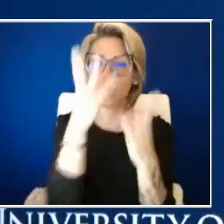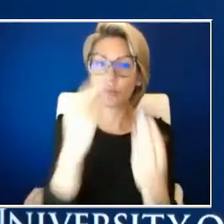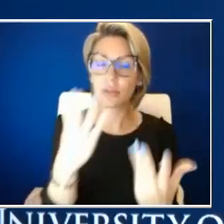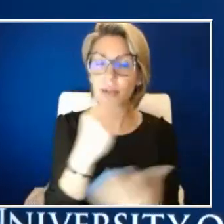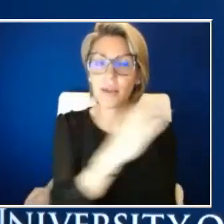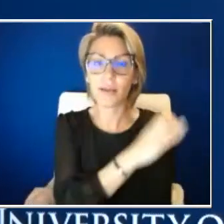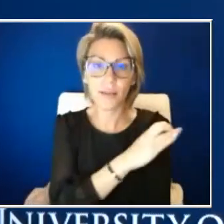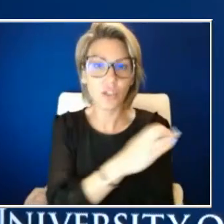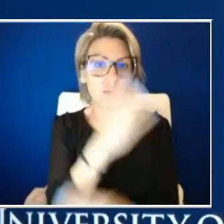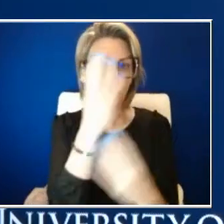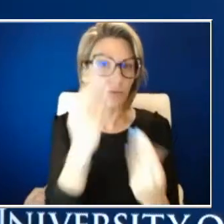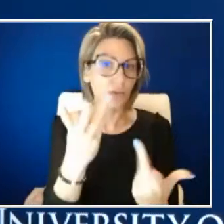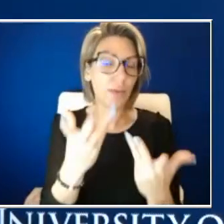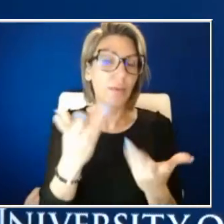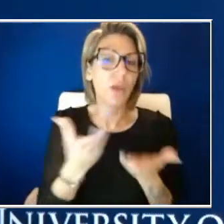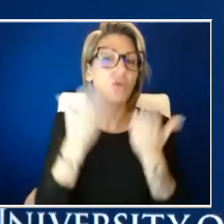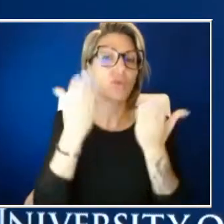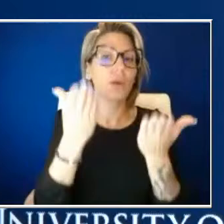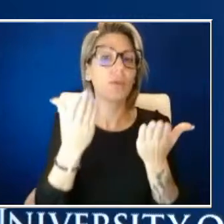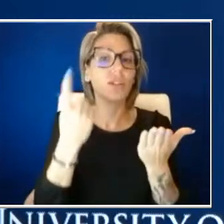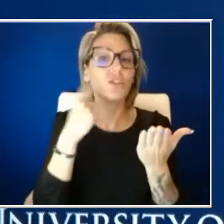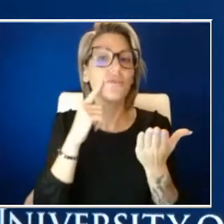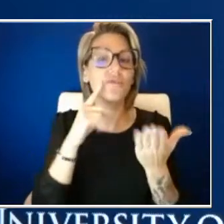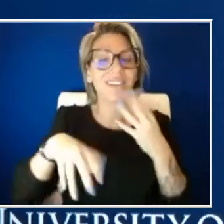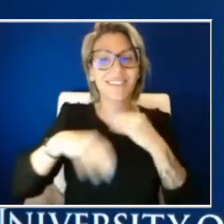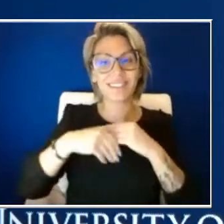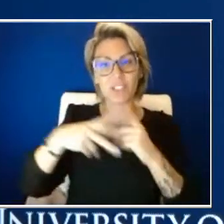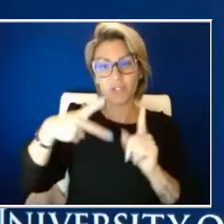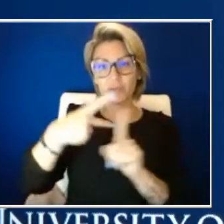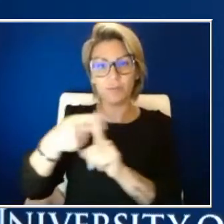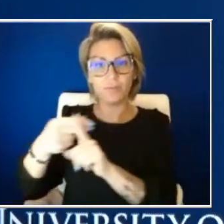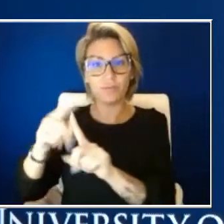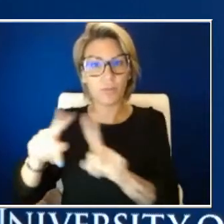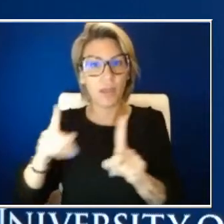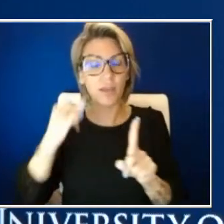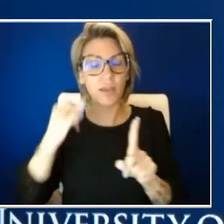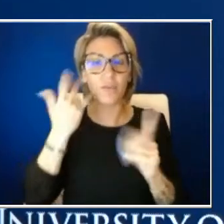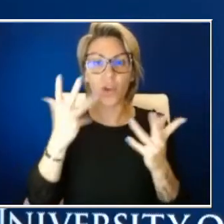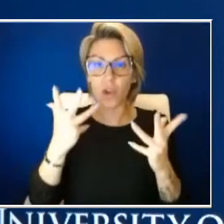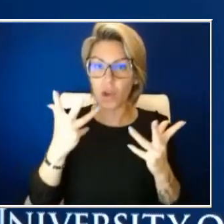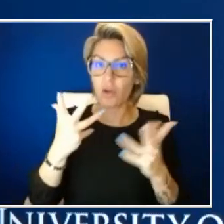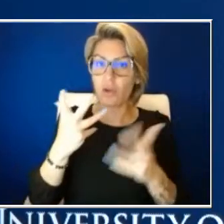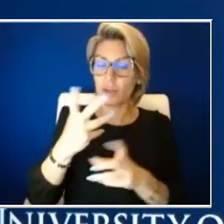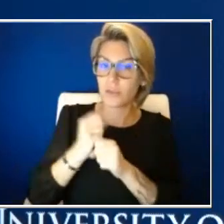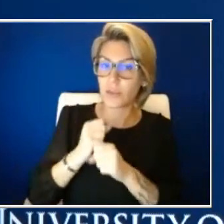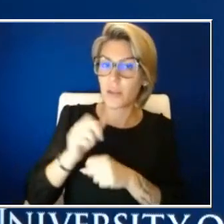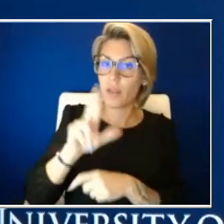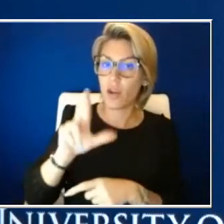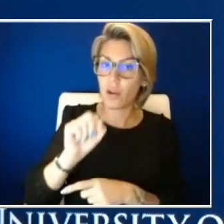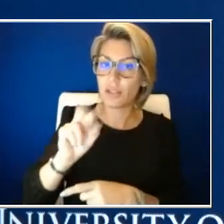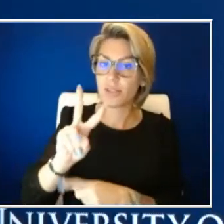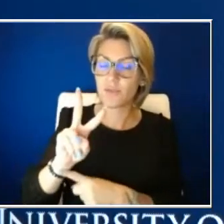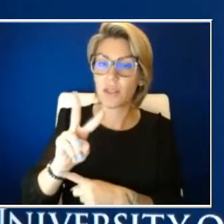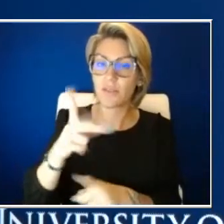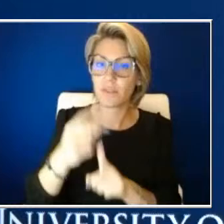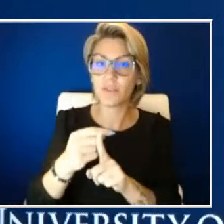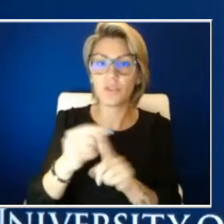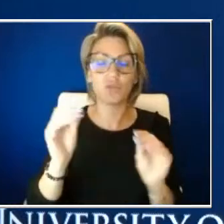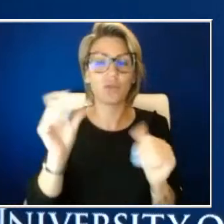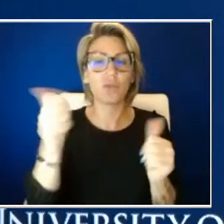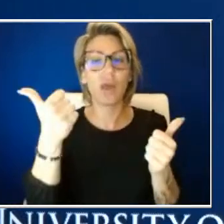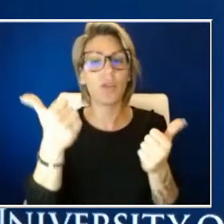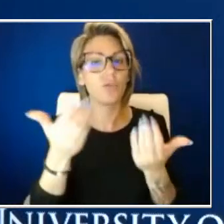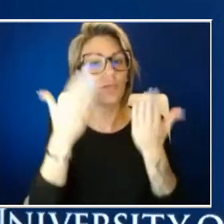be a recommendation to get an additional dose. But if you've already received your RSV vaccine, right now there is no other recommendation to receive